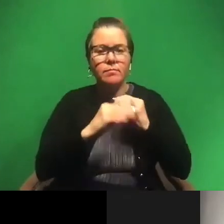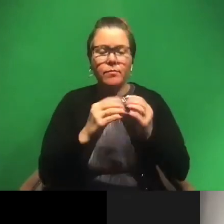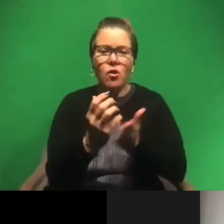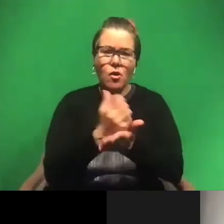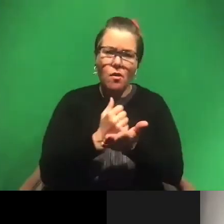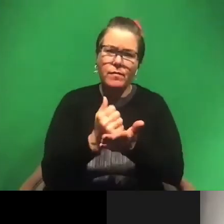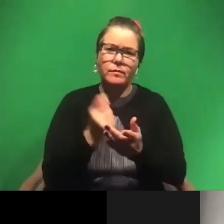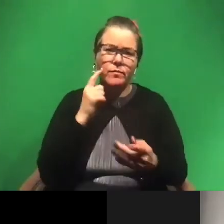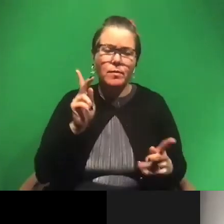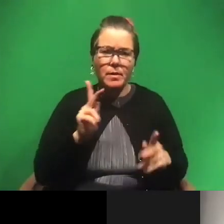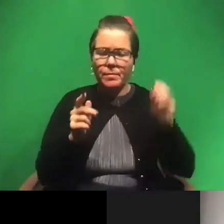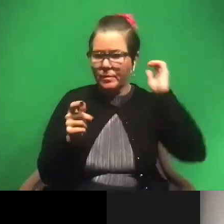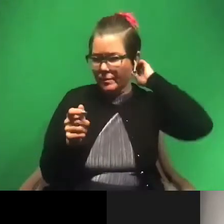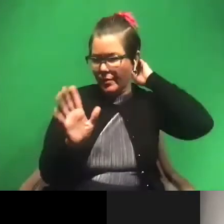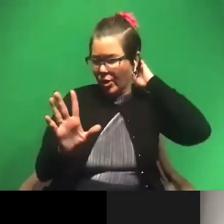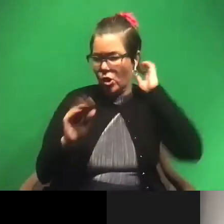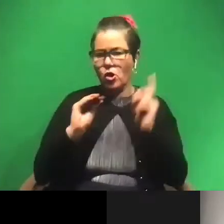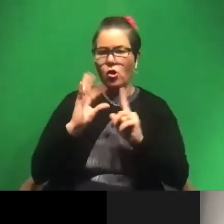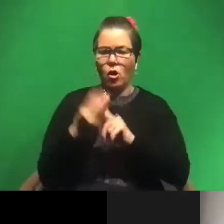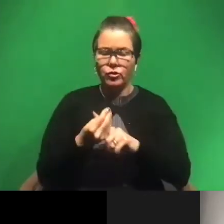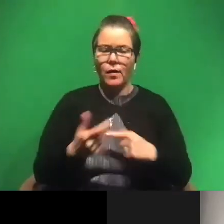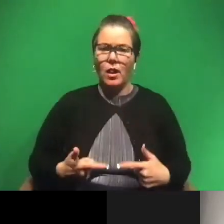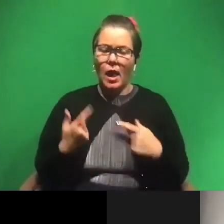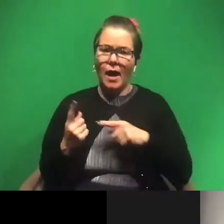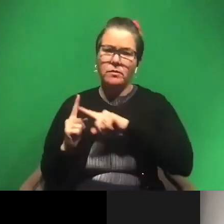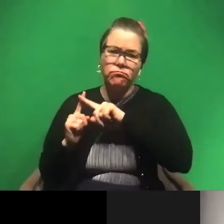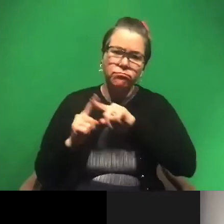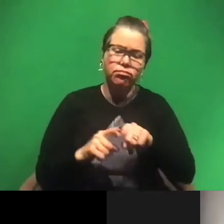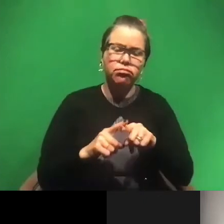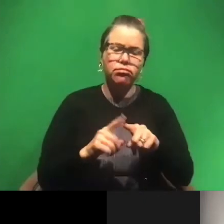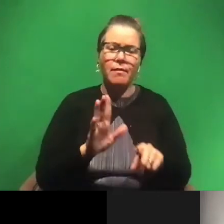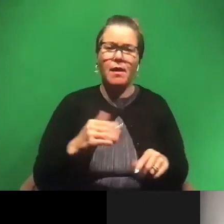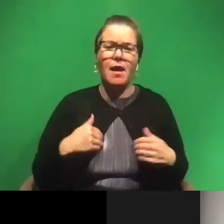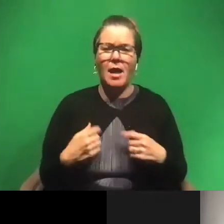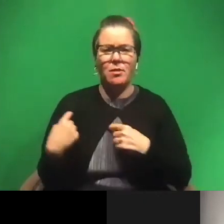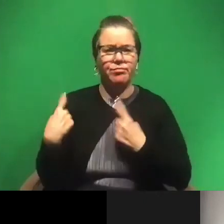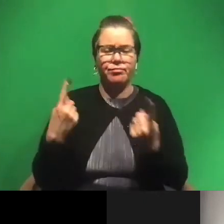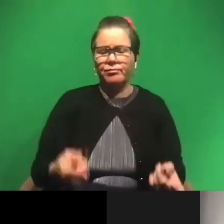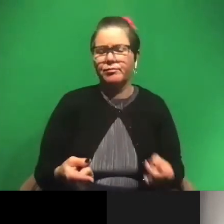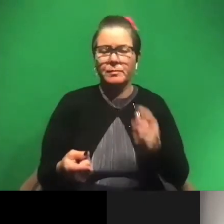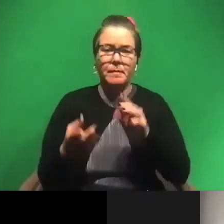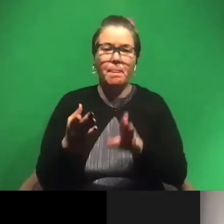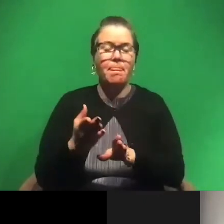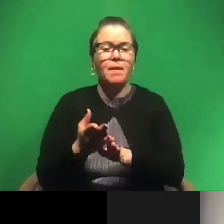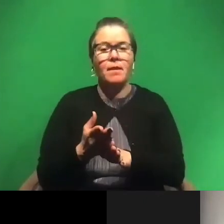people whose cultures and lives have depended on this animal for a long, long time